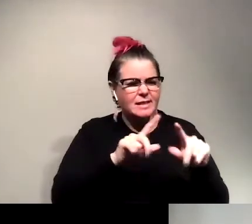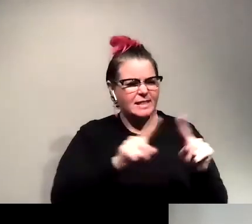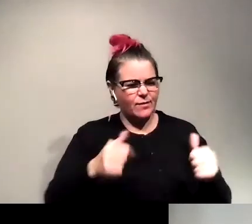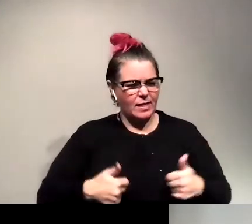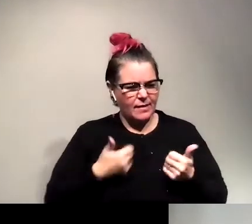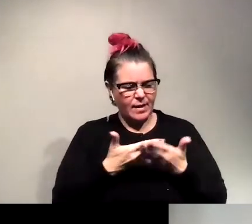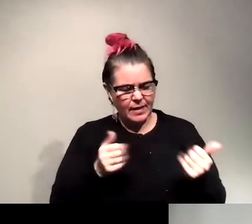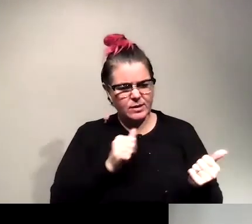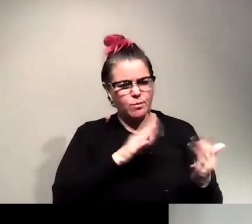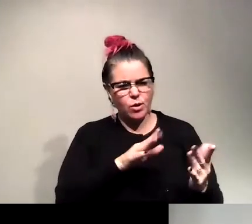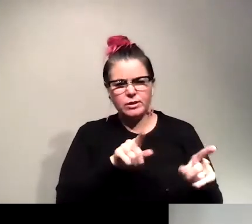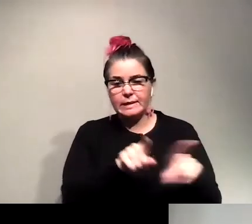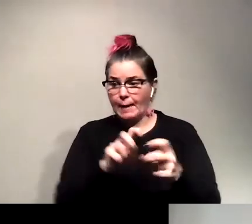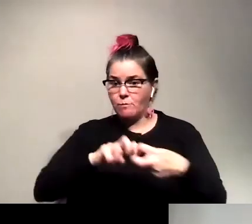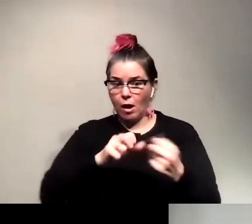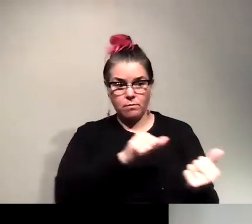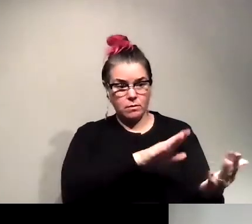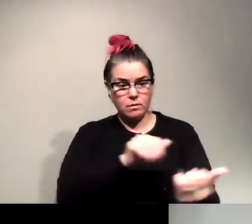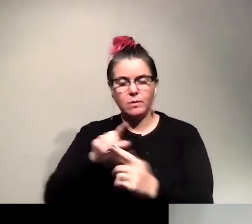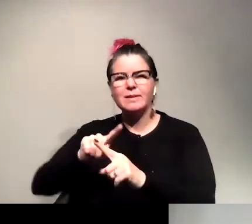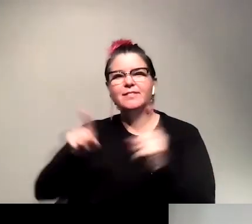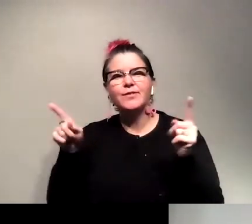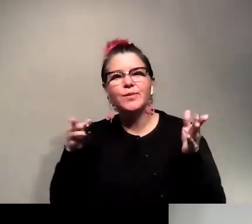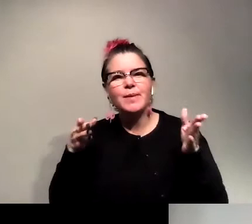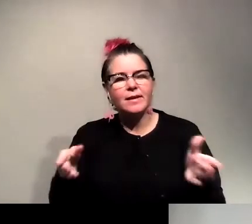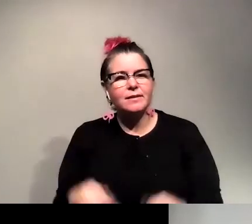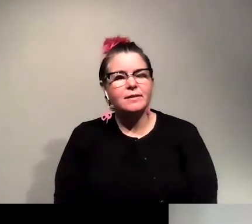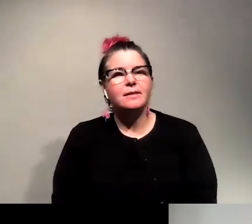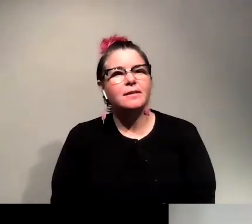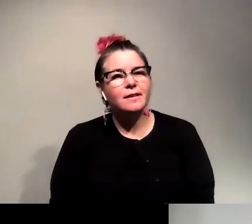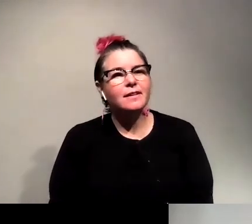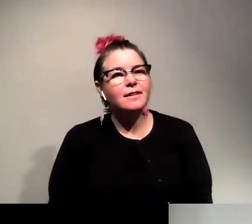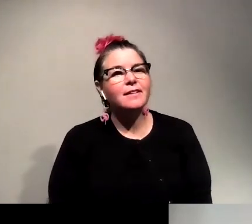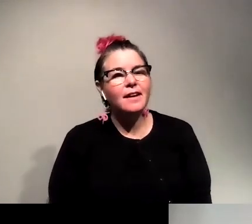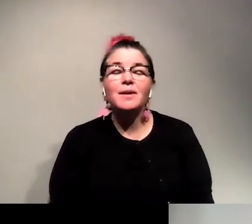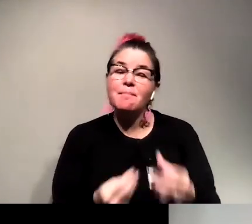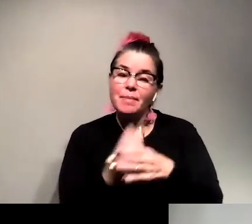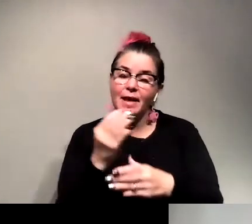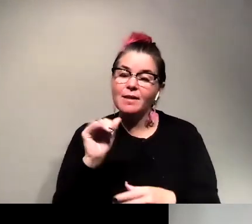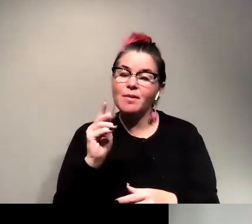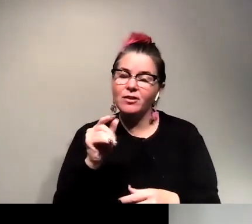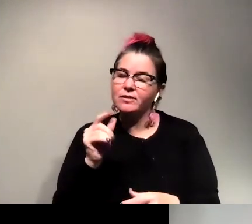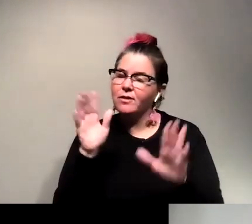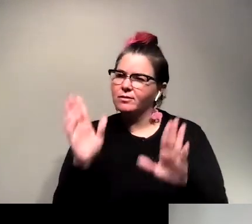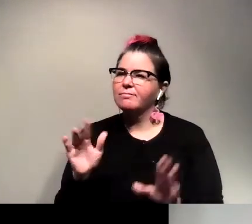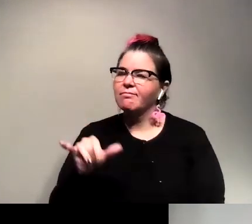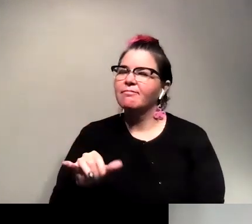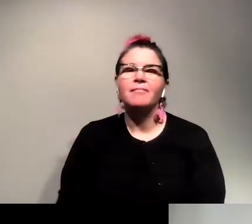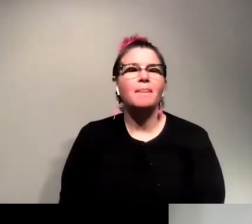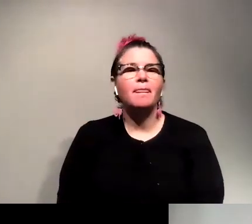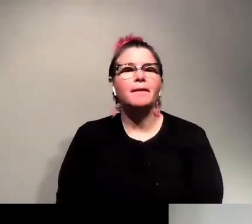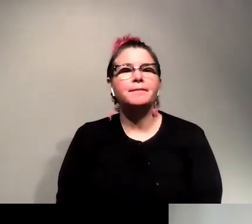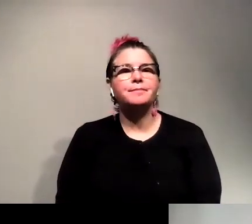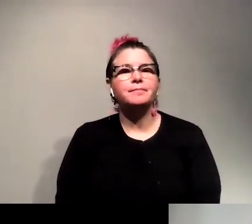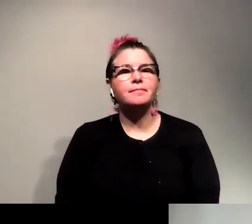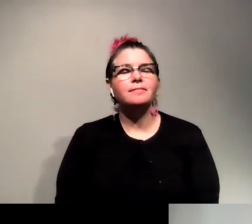approach the same problem totally differently. And that is what makes plant immunology awesome. Okay. And then